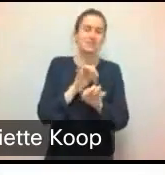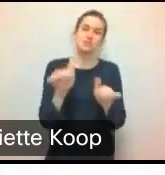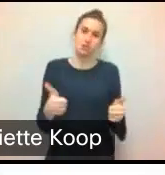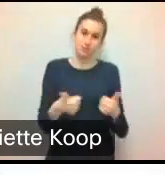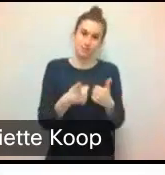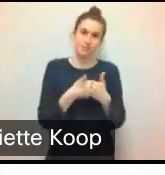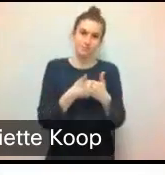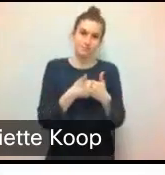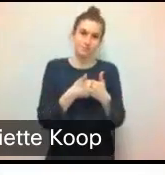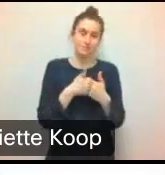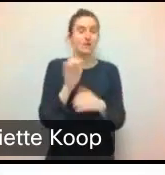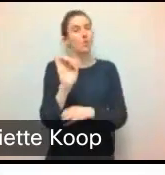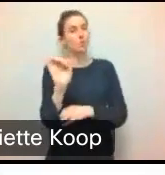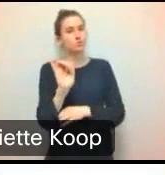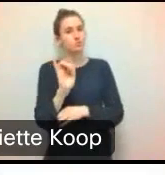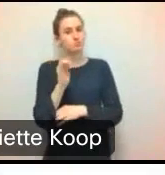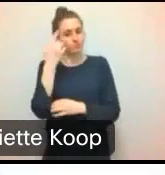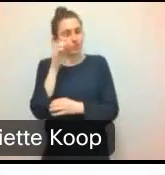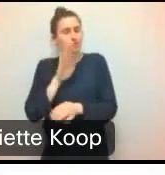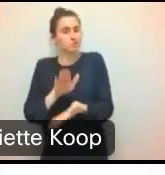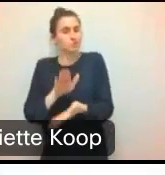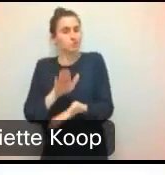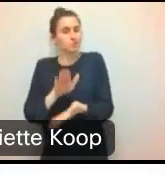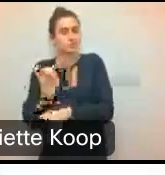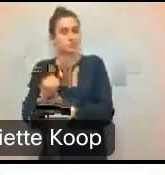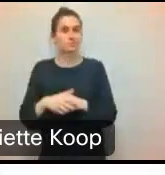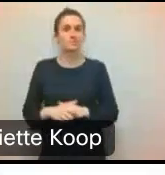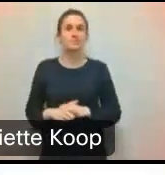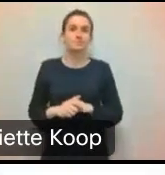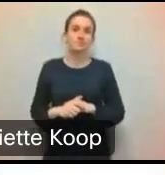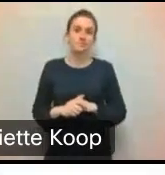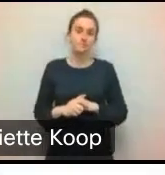to do that even within our own assignments as well.